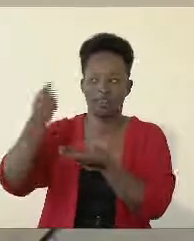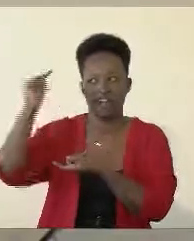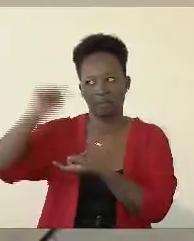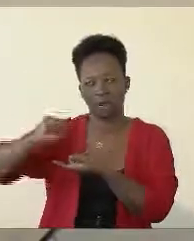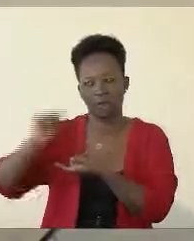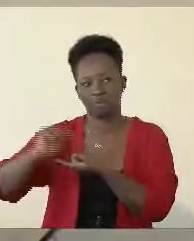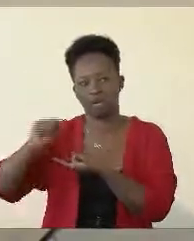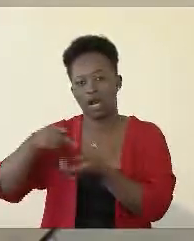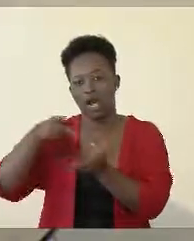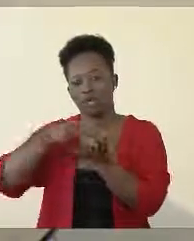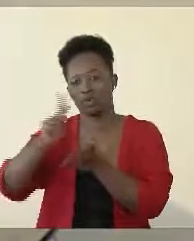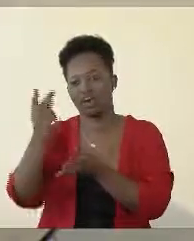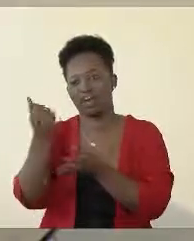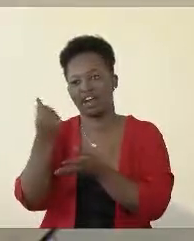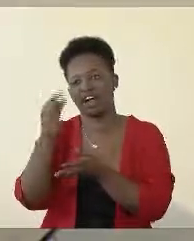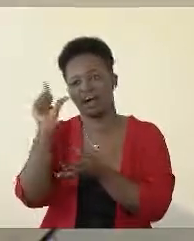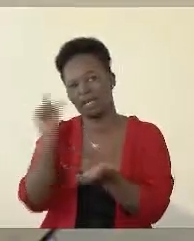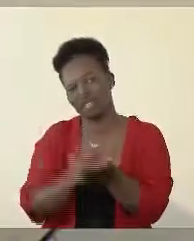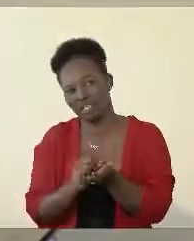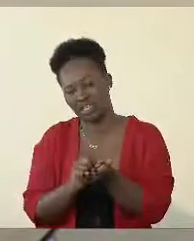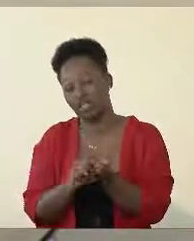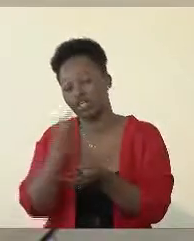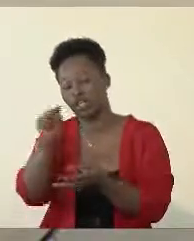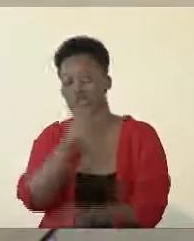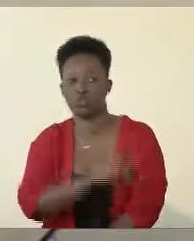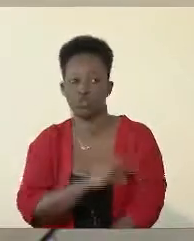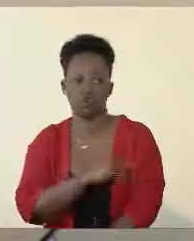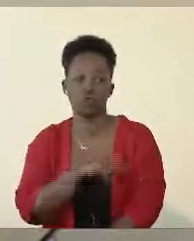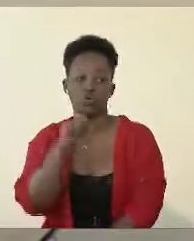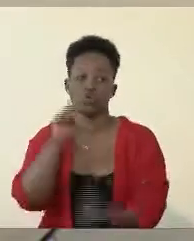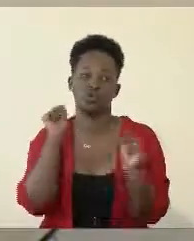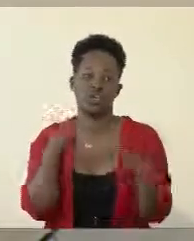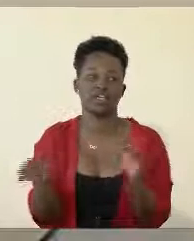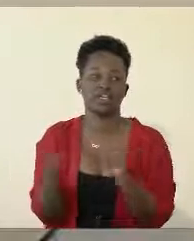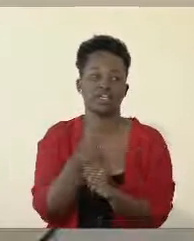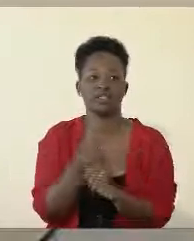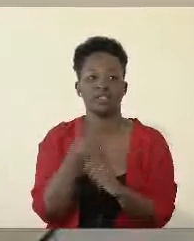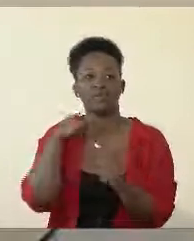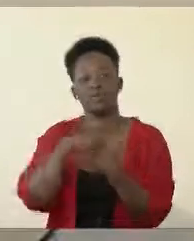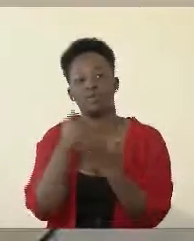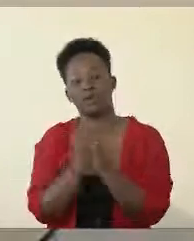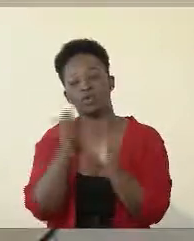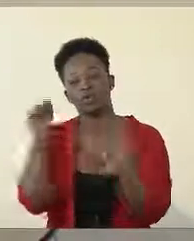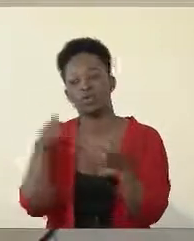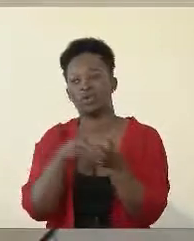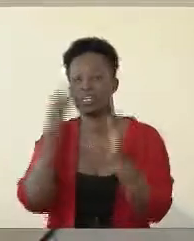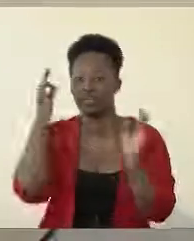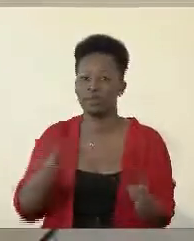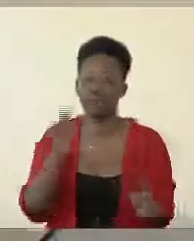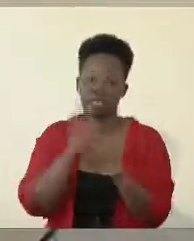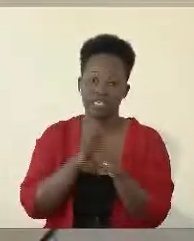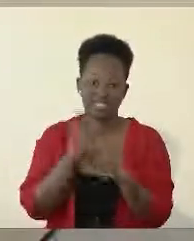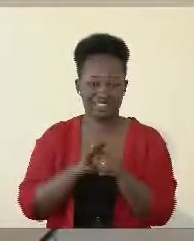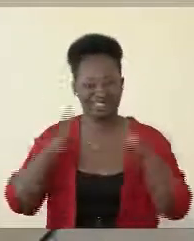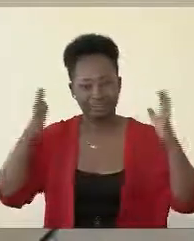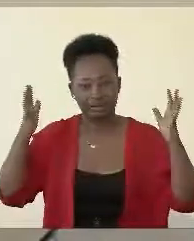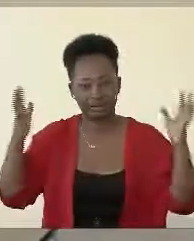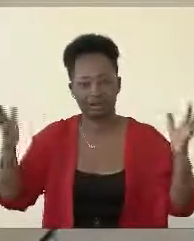price. So that is one of the advantages. You can get, because you can buy in large quantities even, you may be